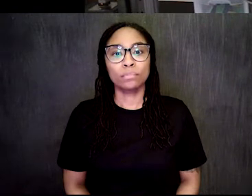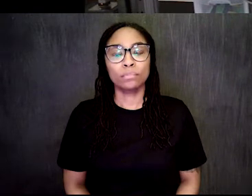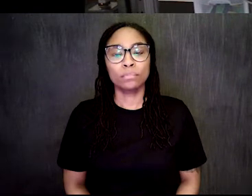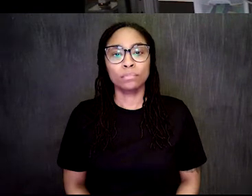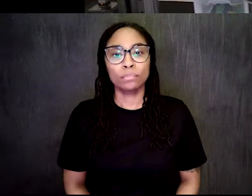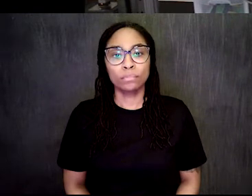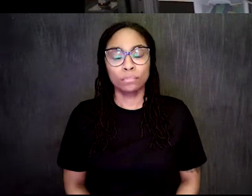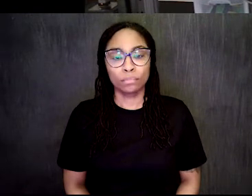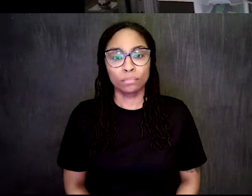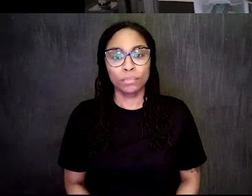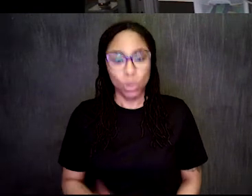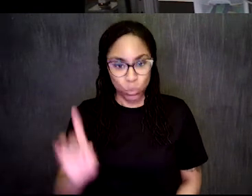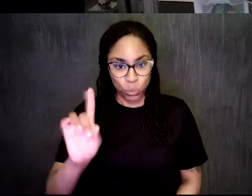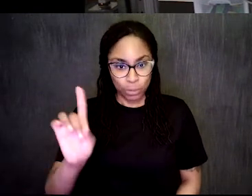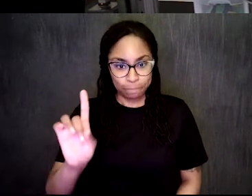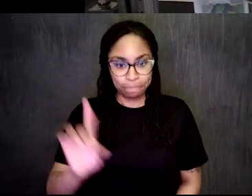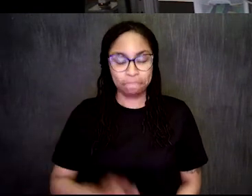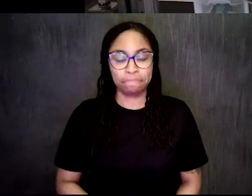out.